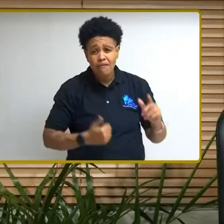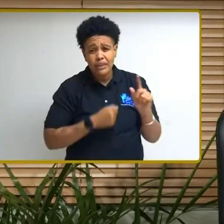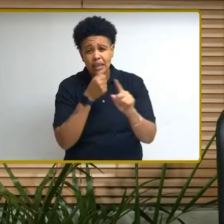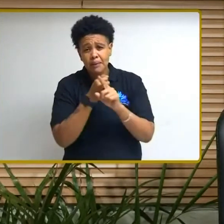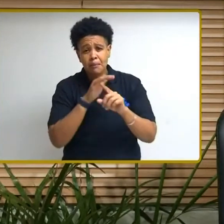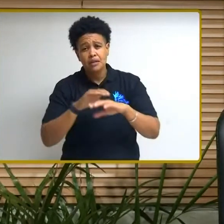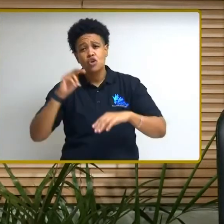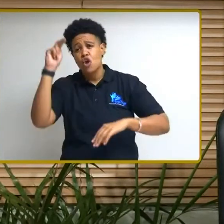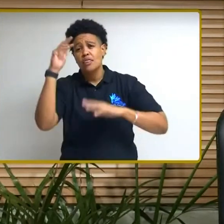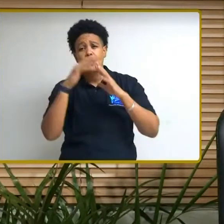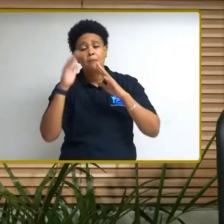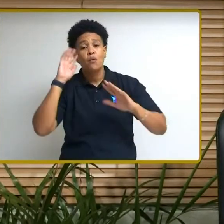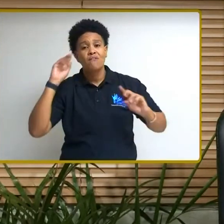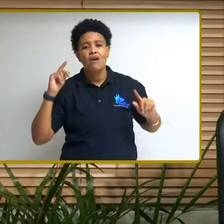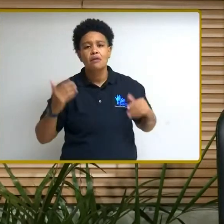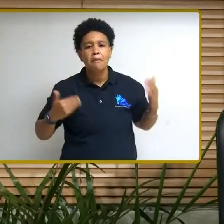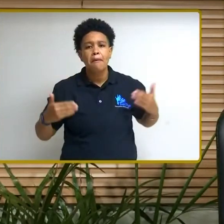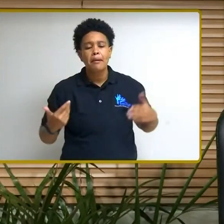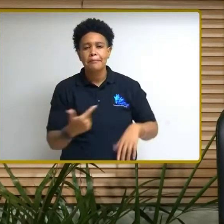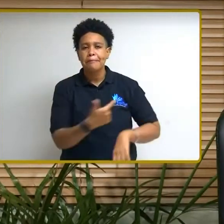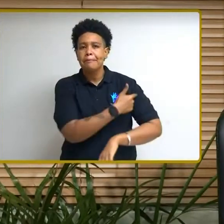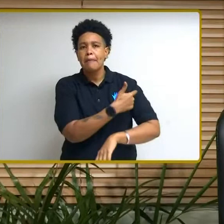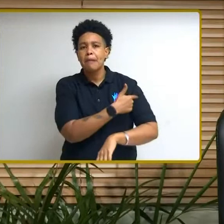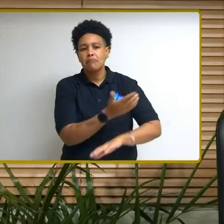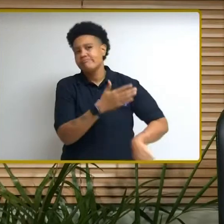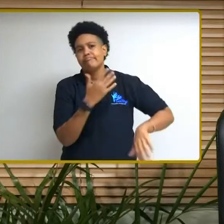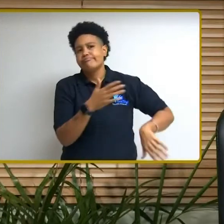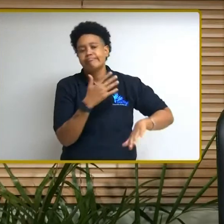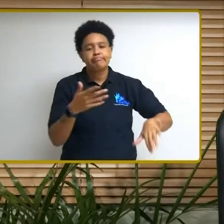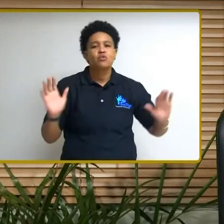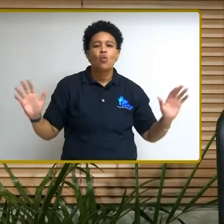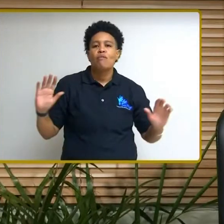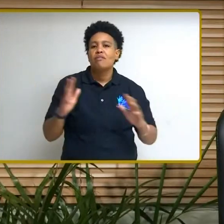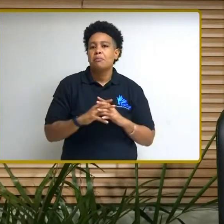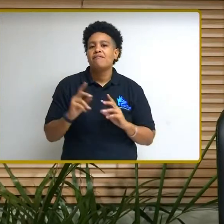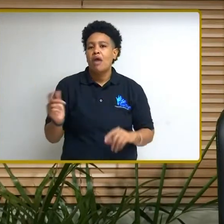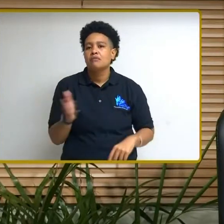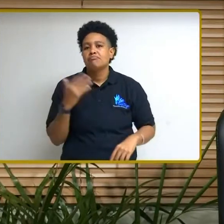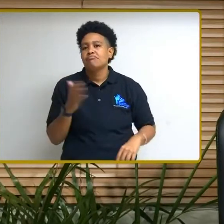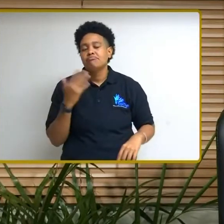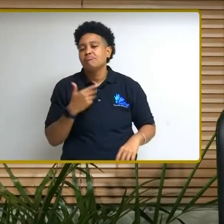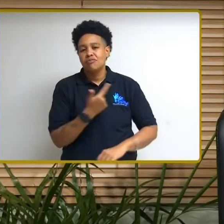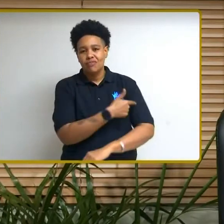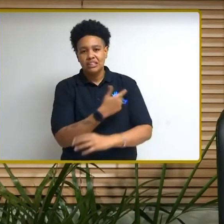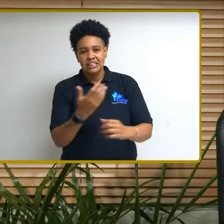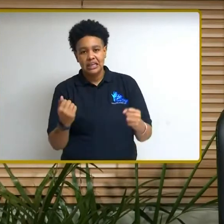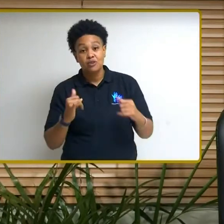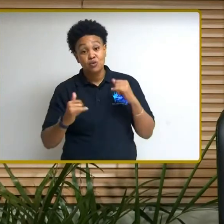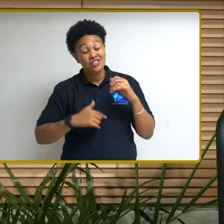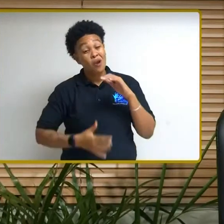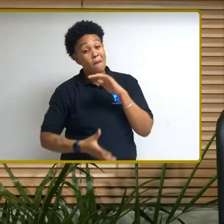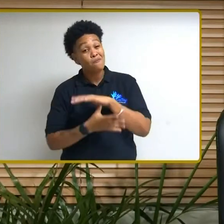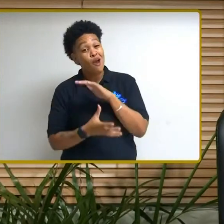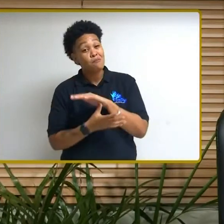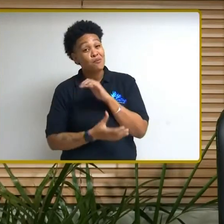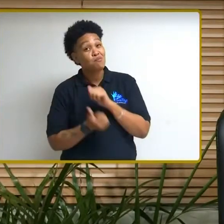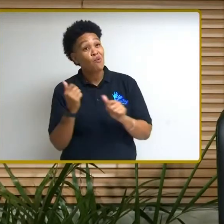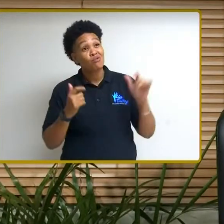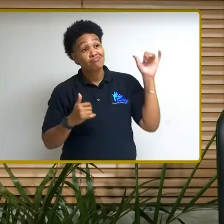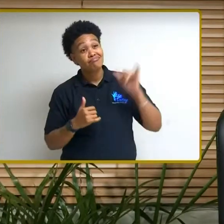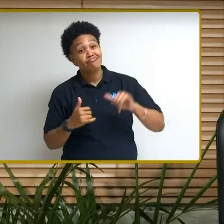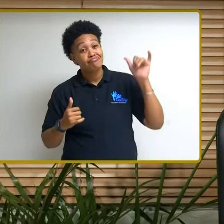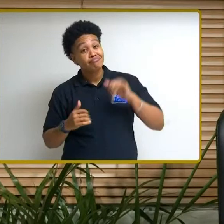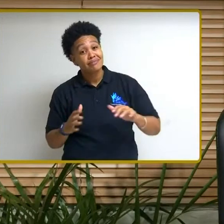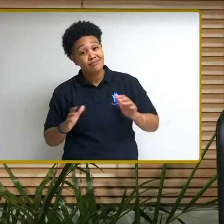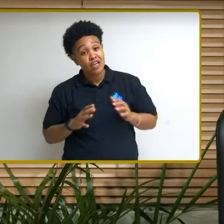America, where they're going very fast in vaccinating their population, and which represents our primary market, and